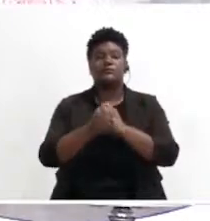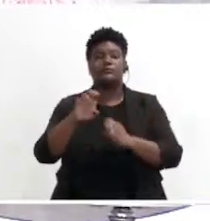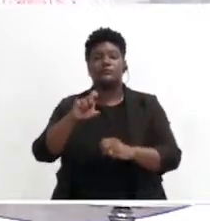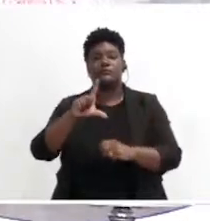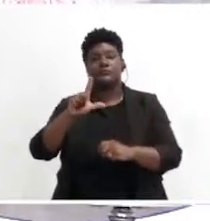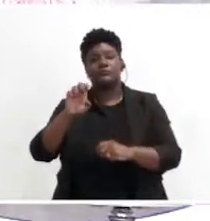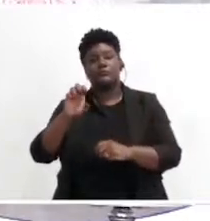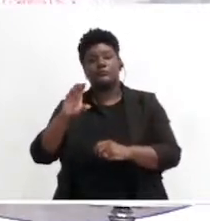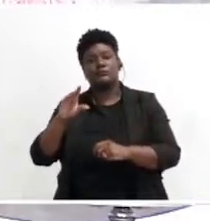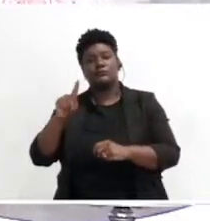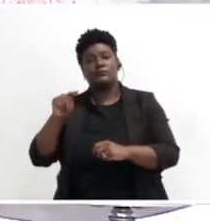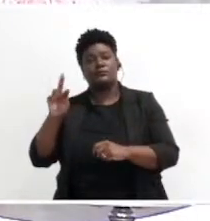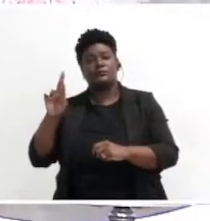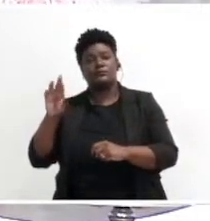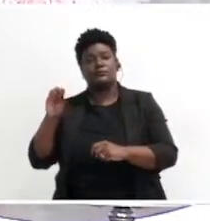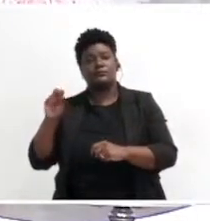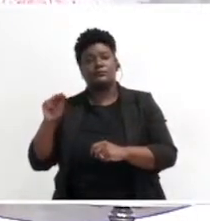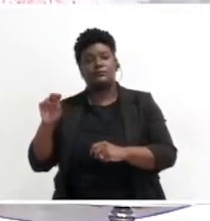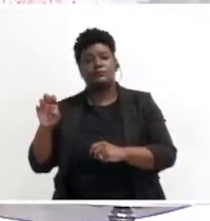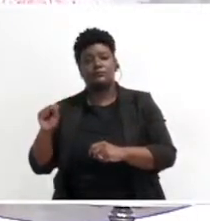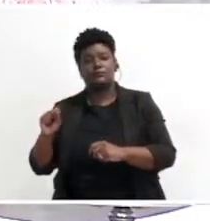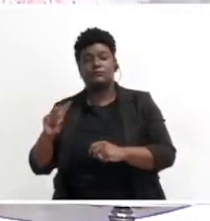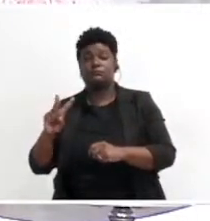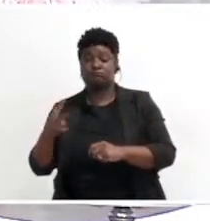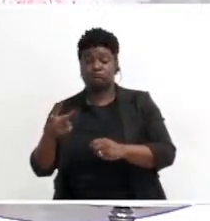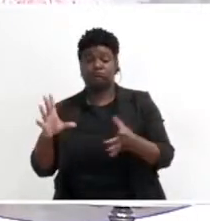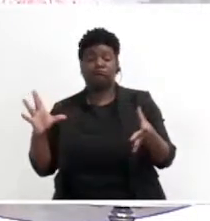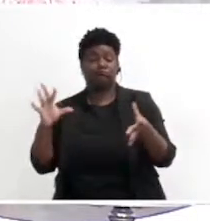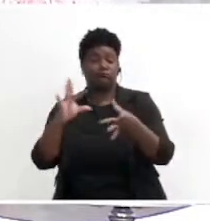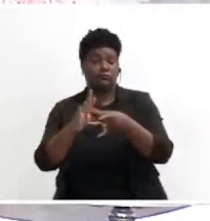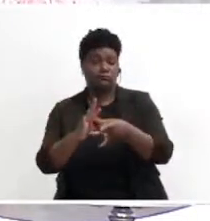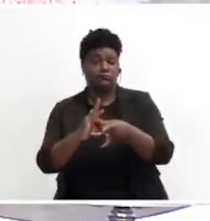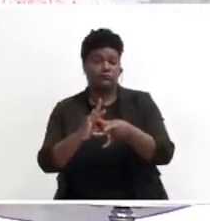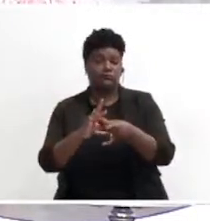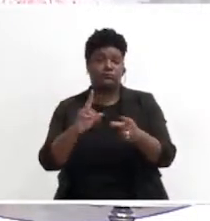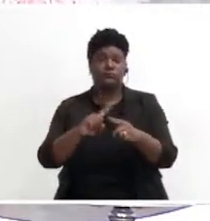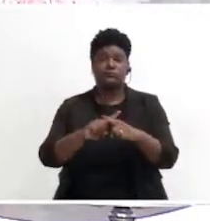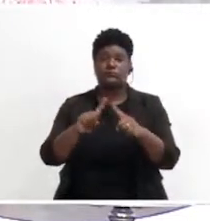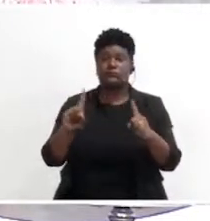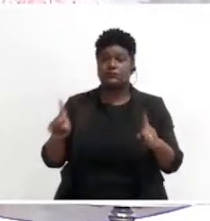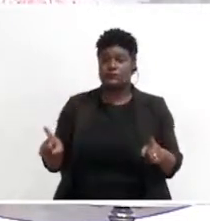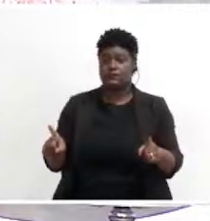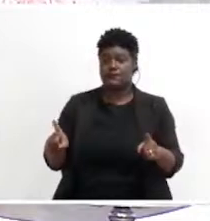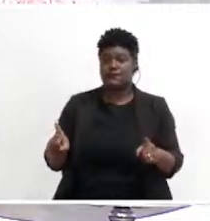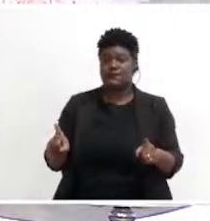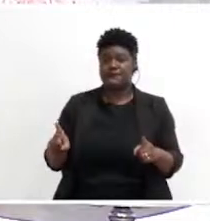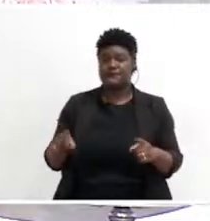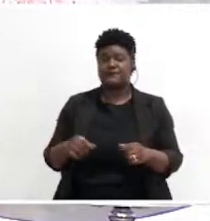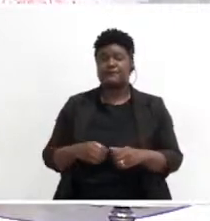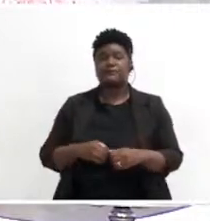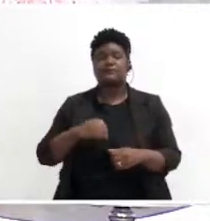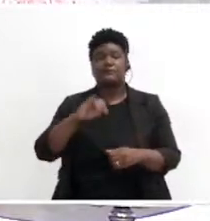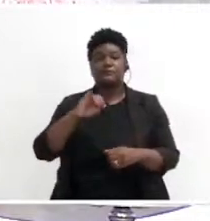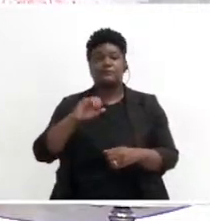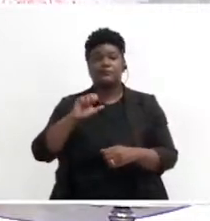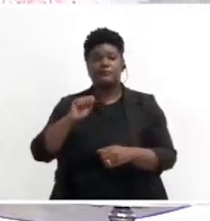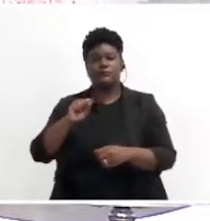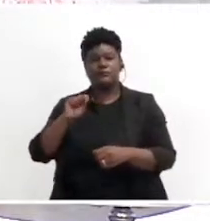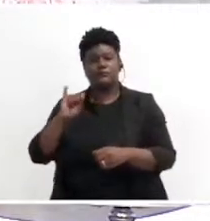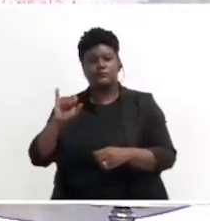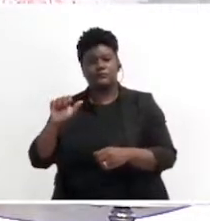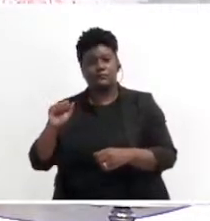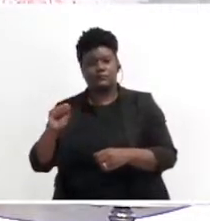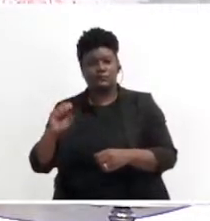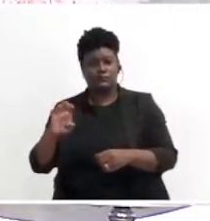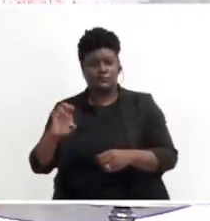together. But the signals from the CIS have to be interconnected to the ISP.